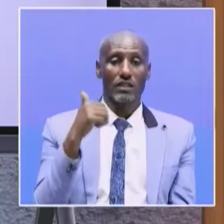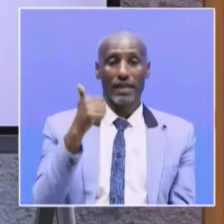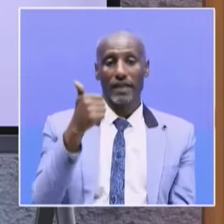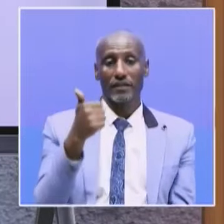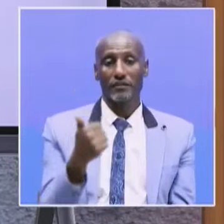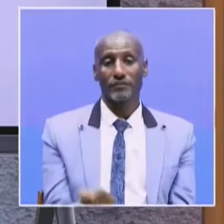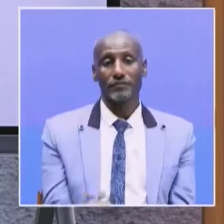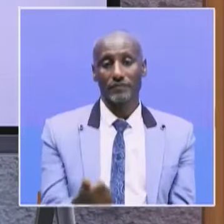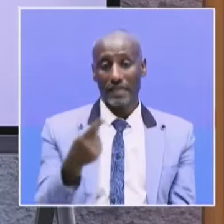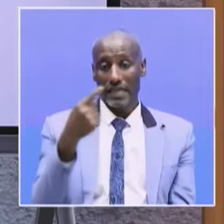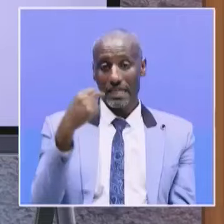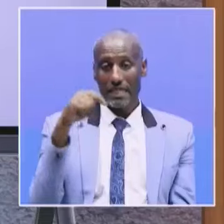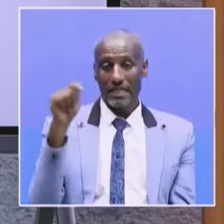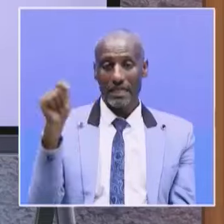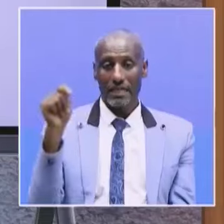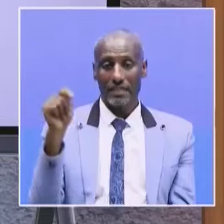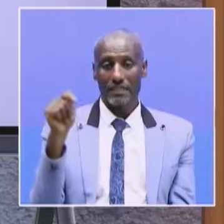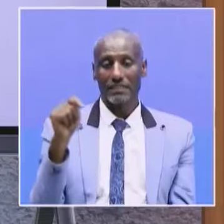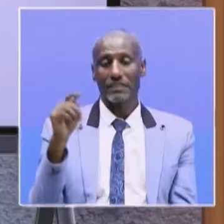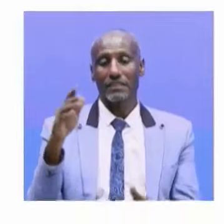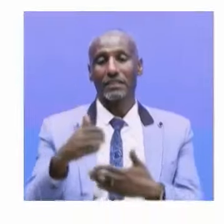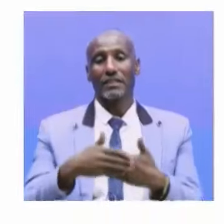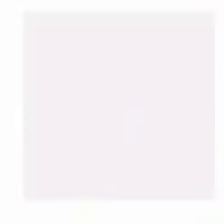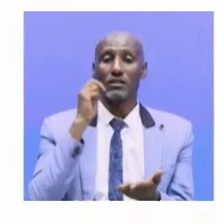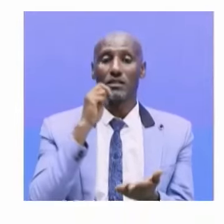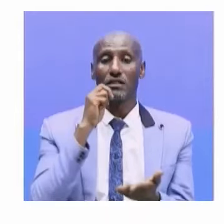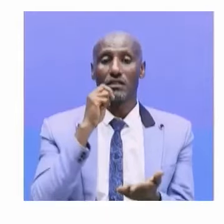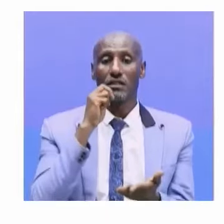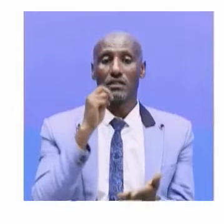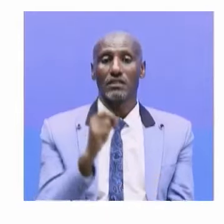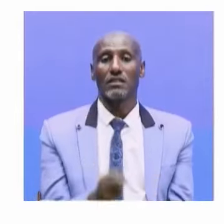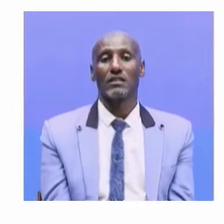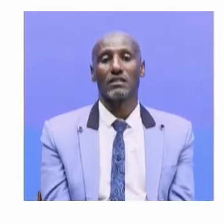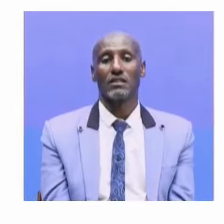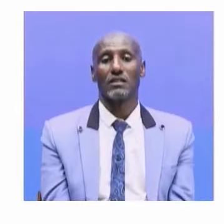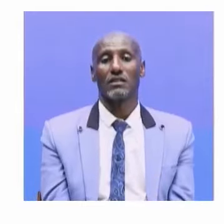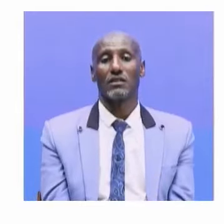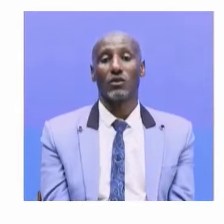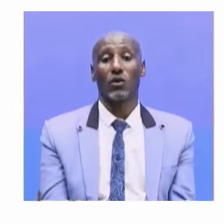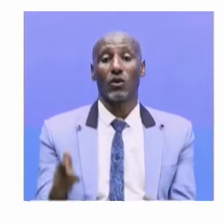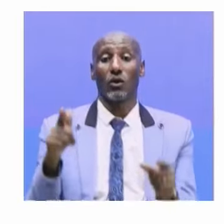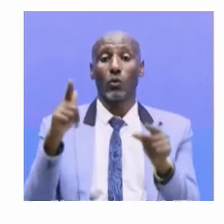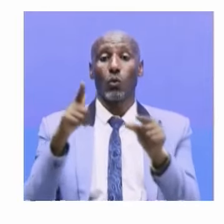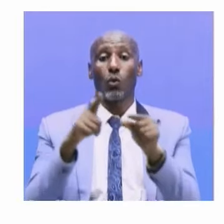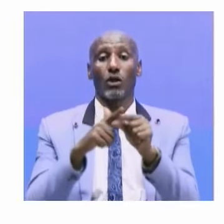to that, this is easily before specific words.